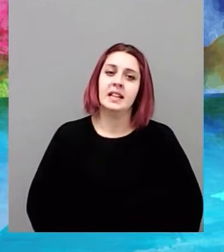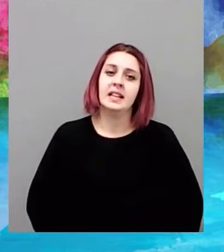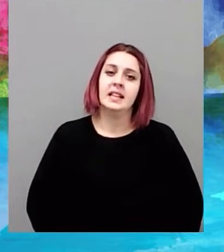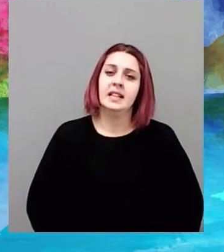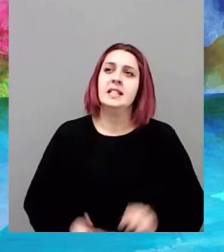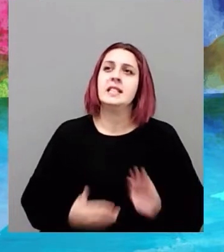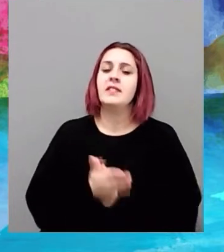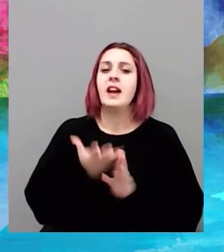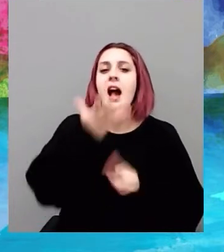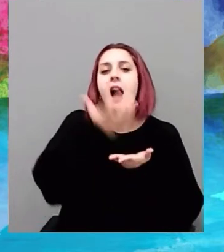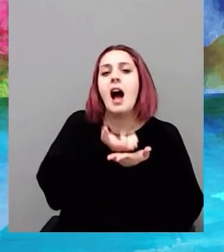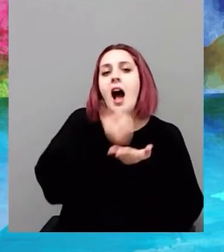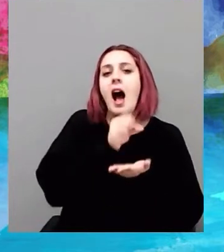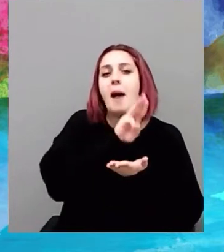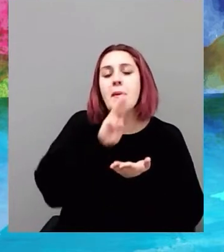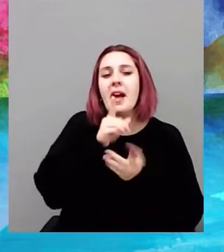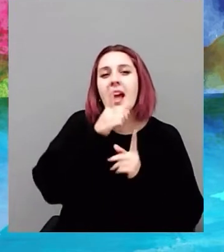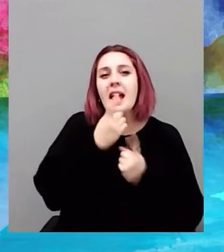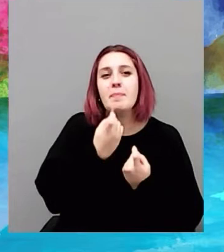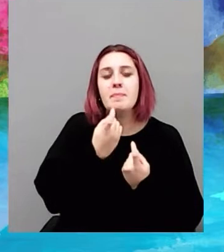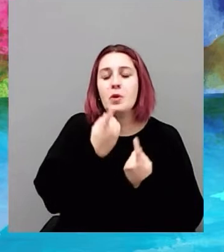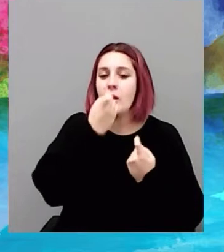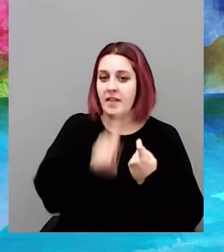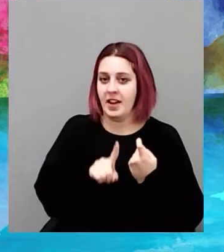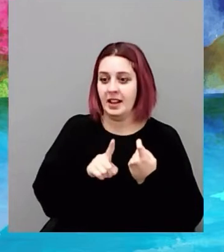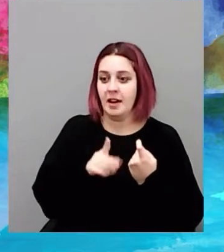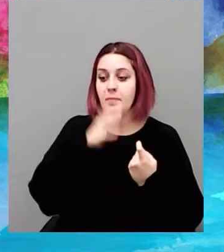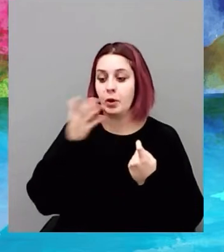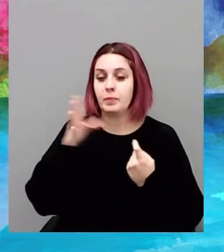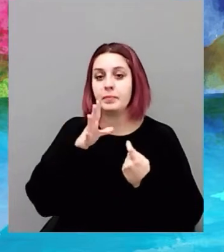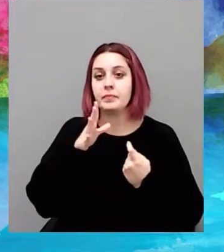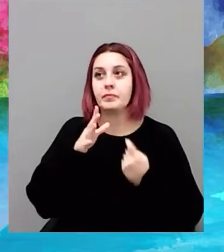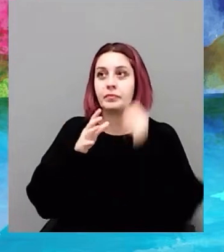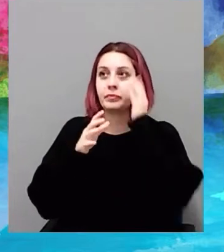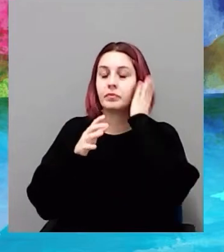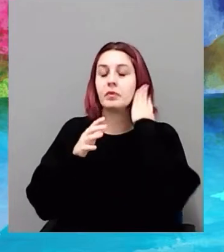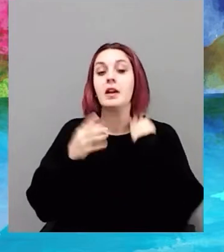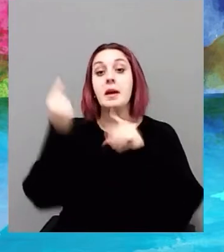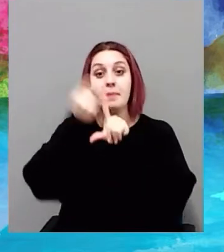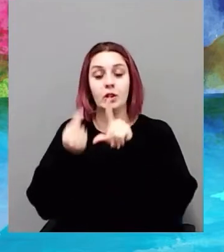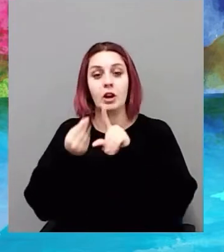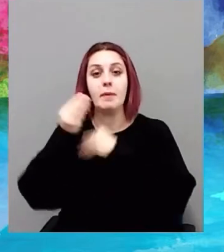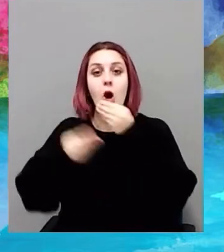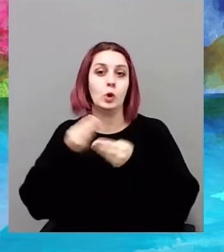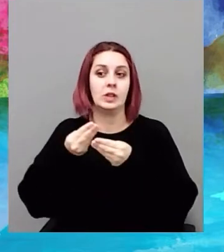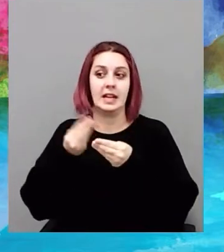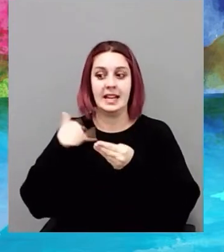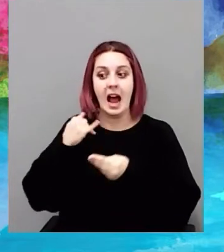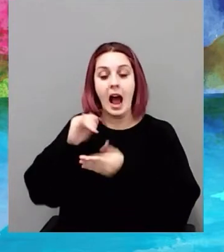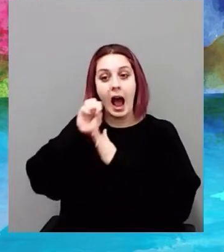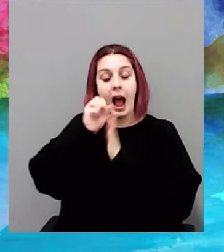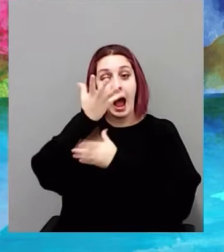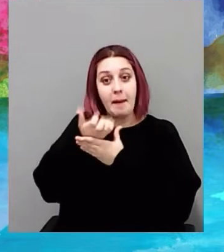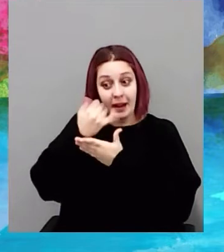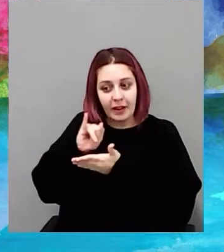existing communication channels of the place, because when I go to a museum, I'm going to the museum's website